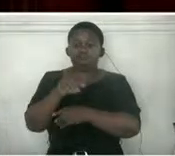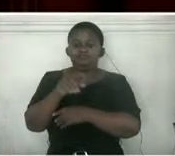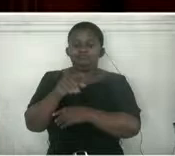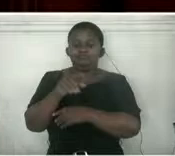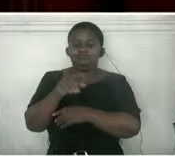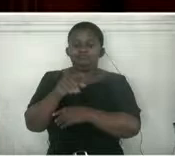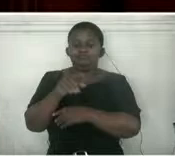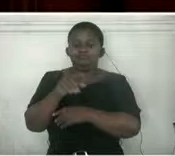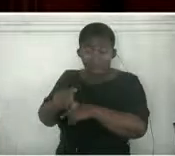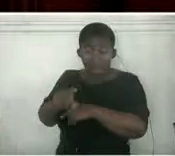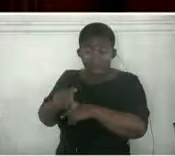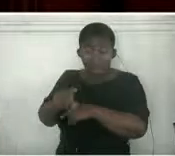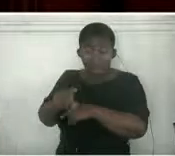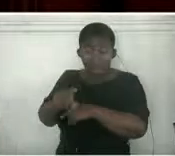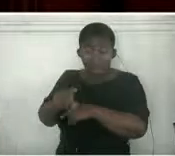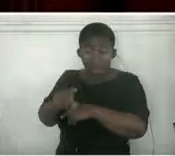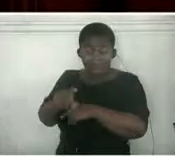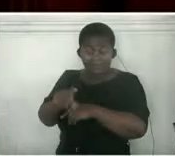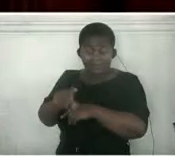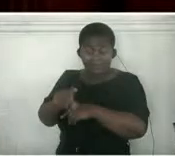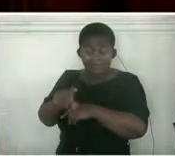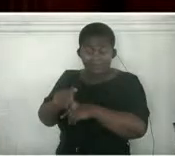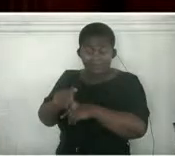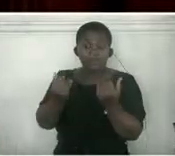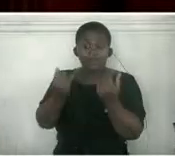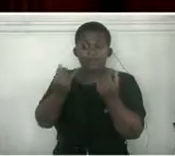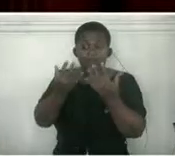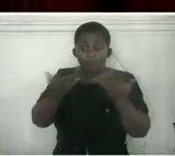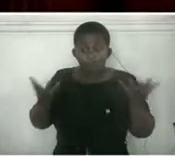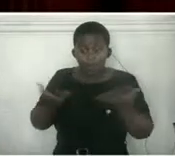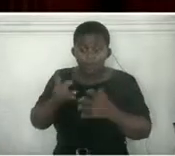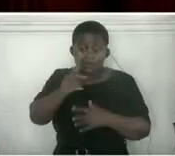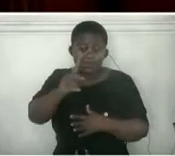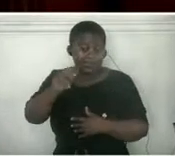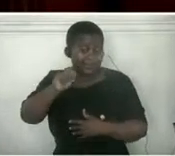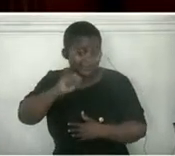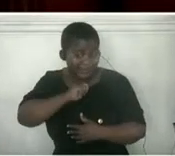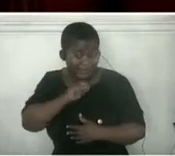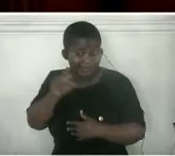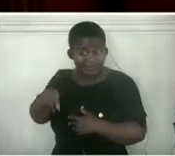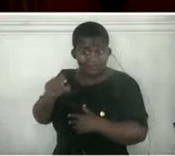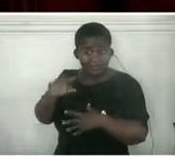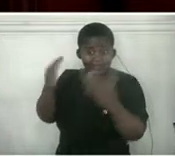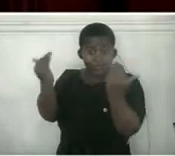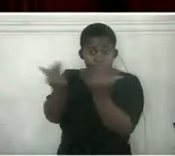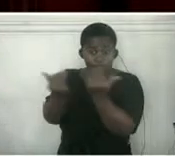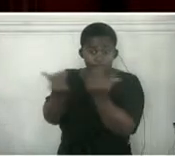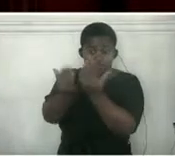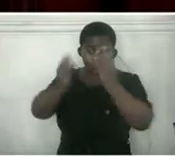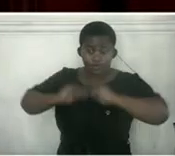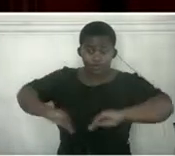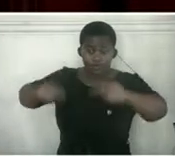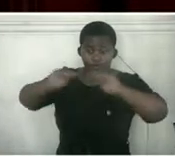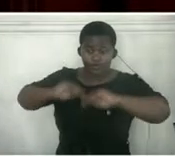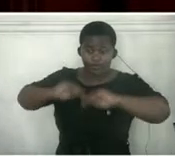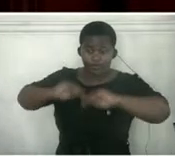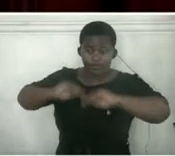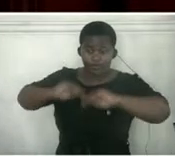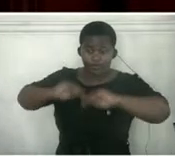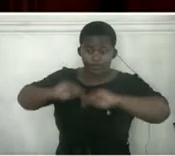isikole sokuqala esifana nalesi KwaZulu Natal. Lesi sikole sofundisa abantwana